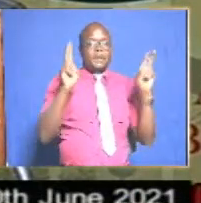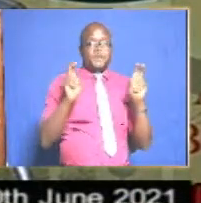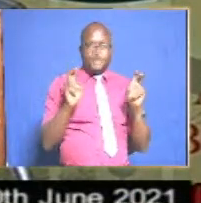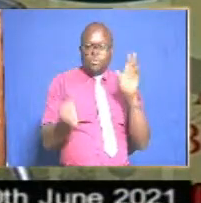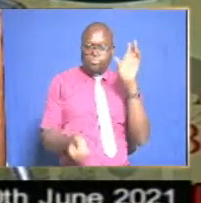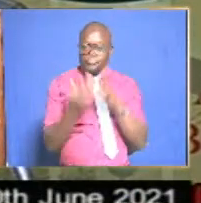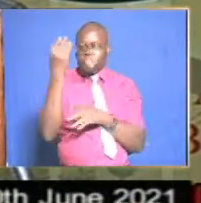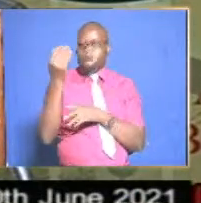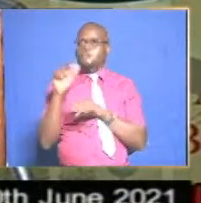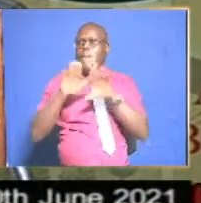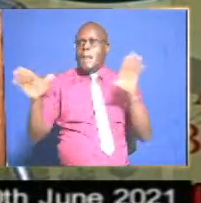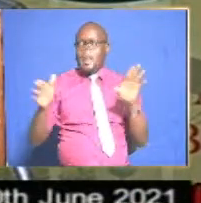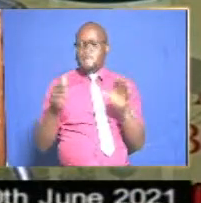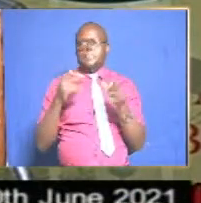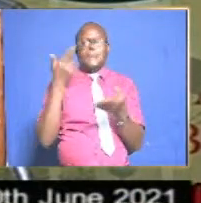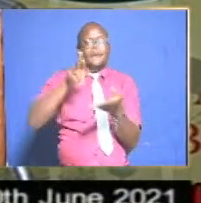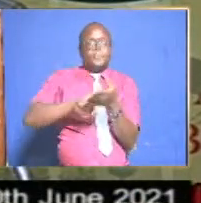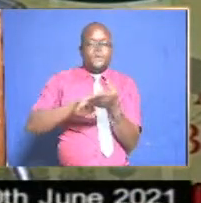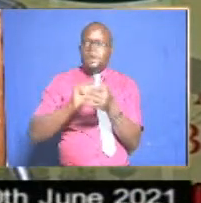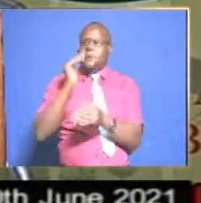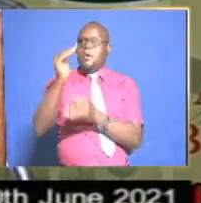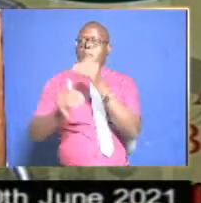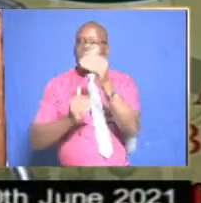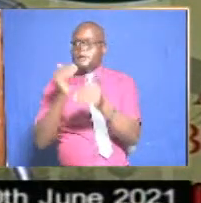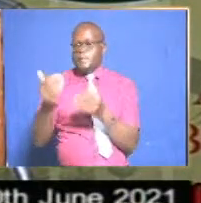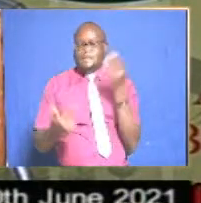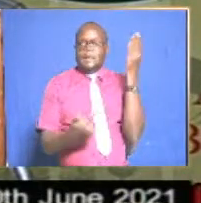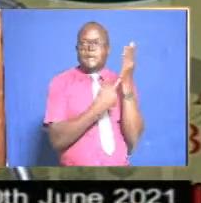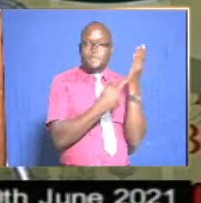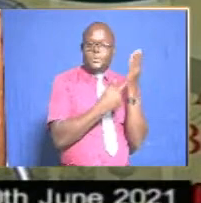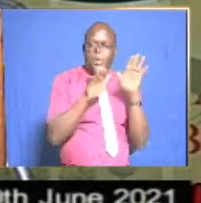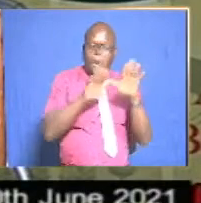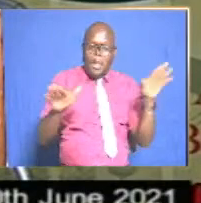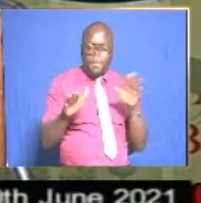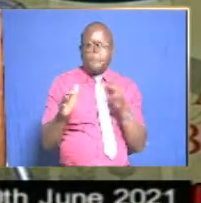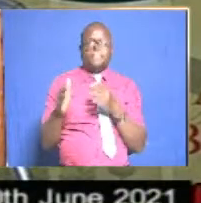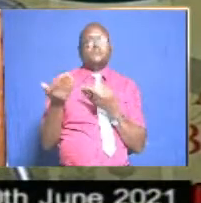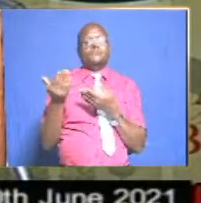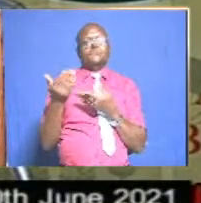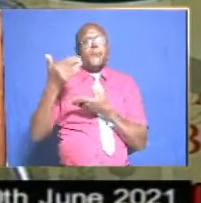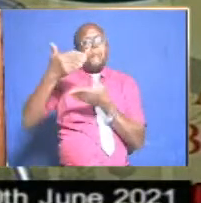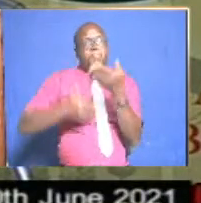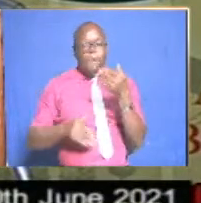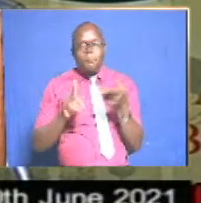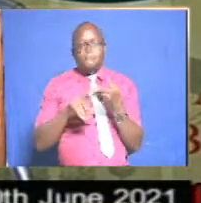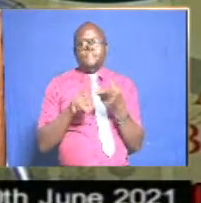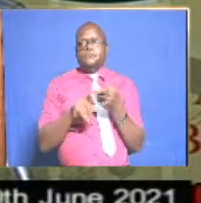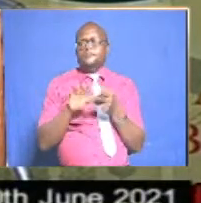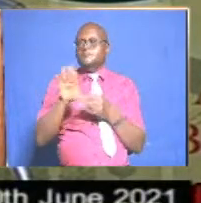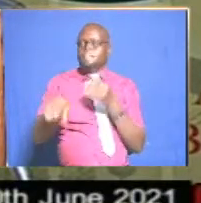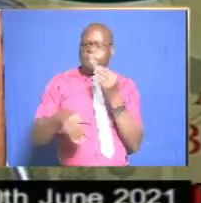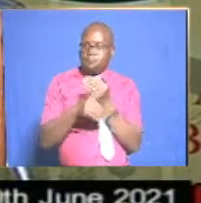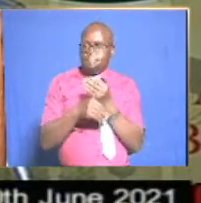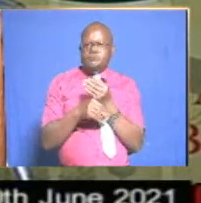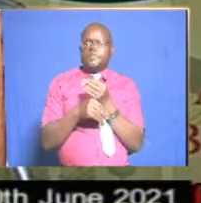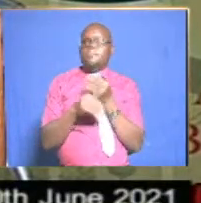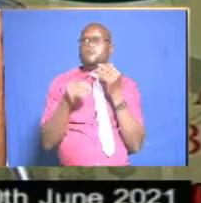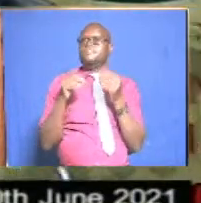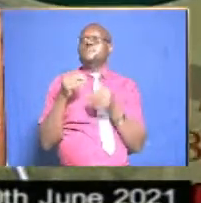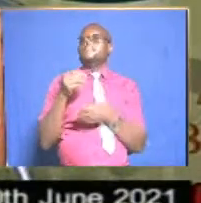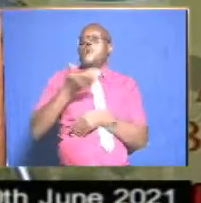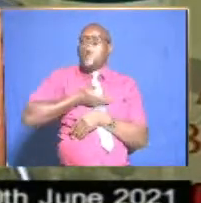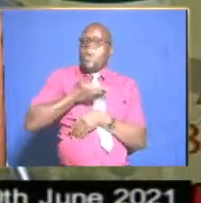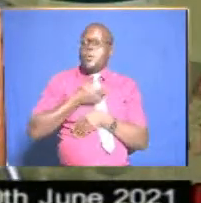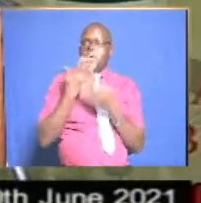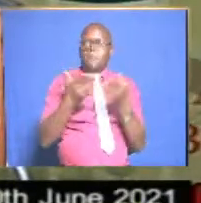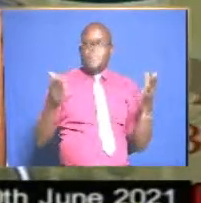re-engineering the land registration processes, digitization of land records, and implementation of the Sectional Properties Act. The